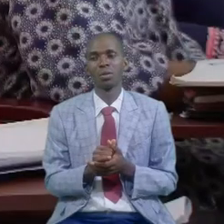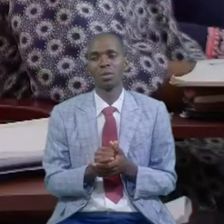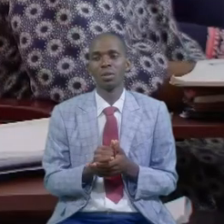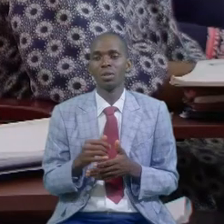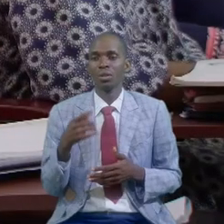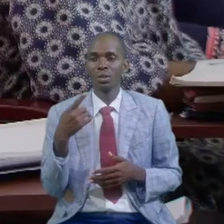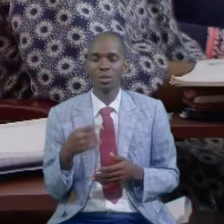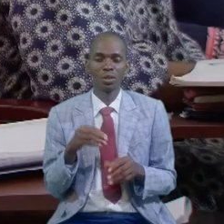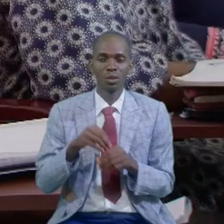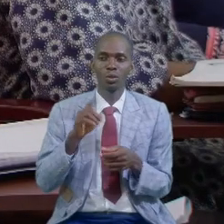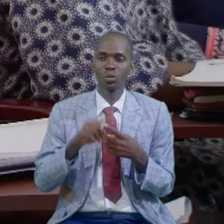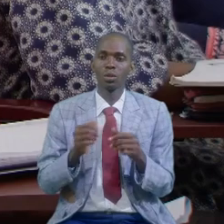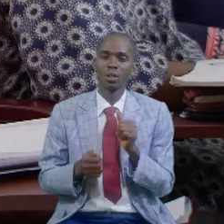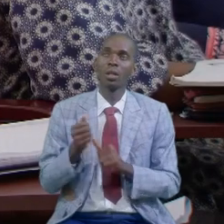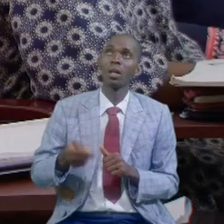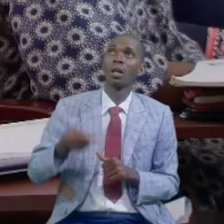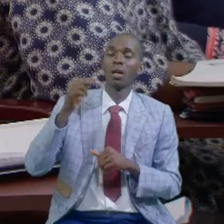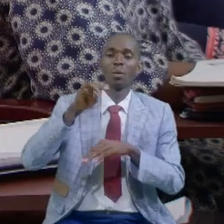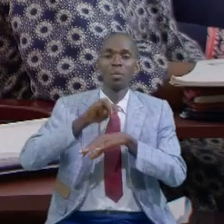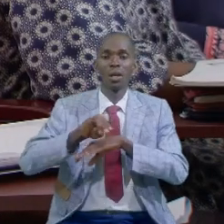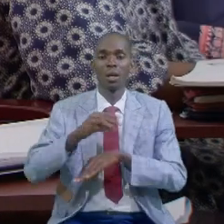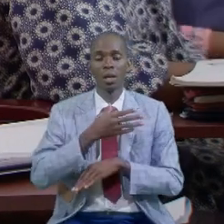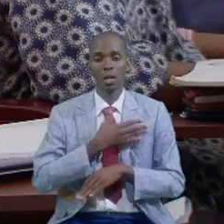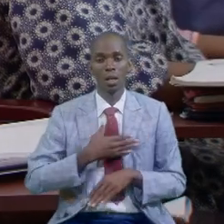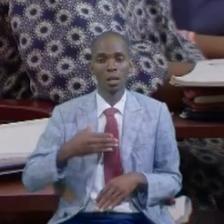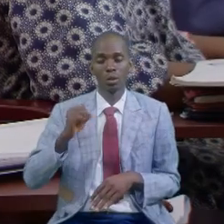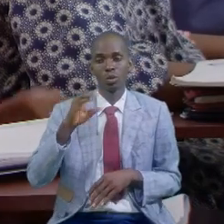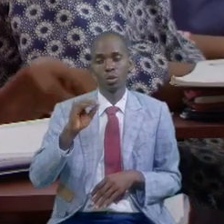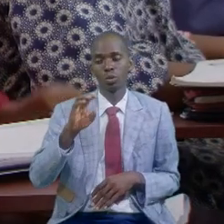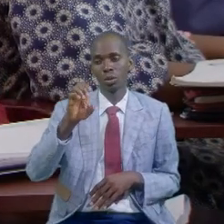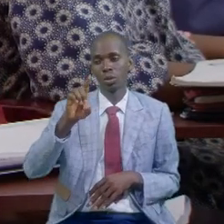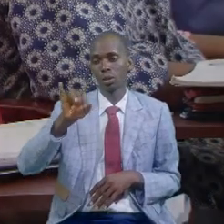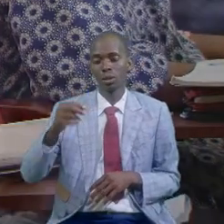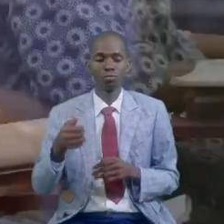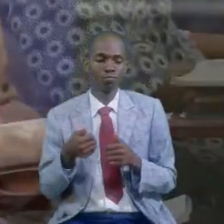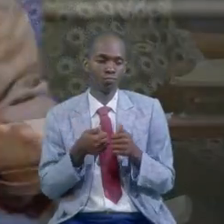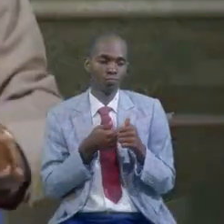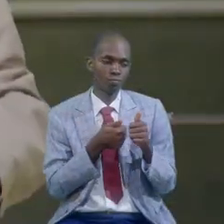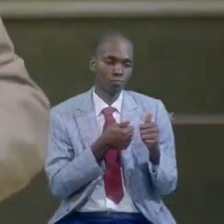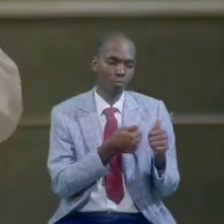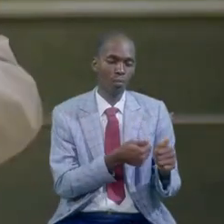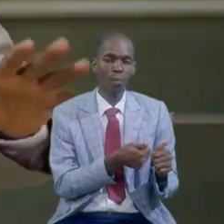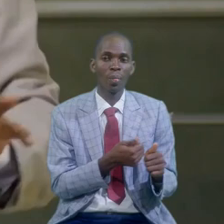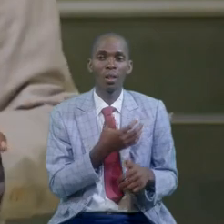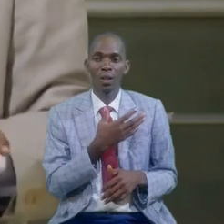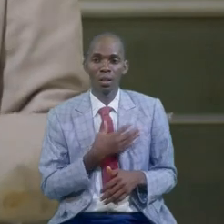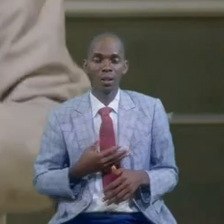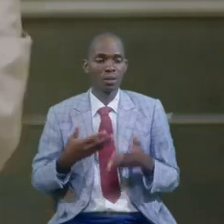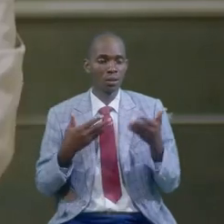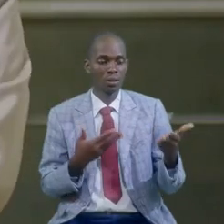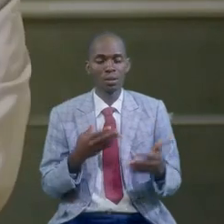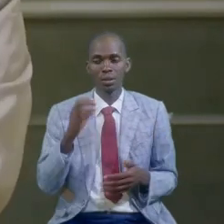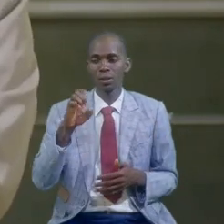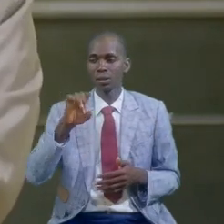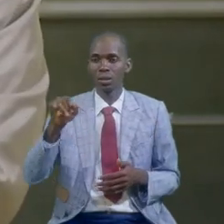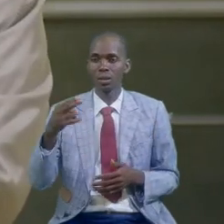ministry. And so he got there. And then he declared the word